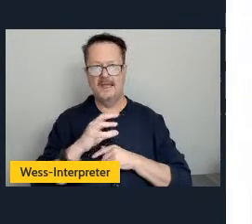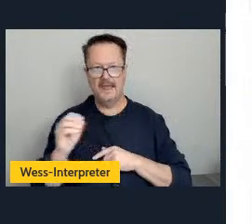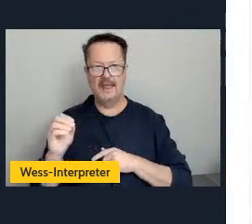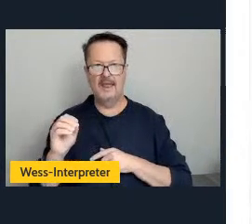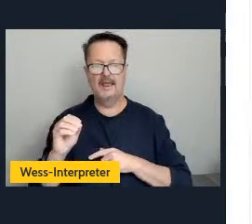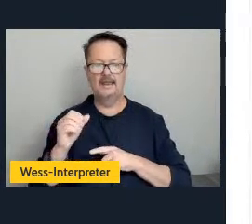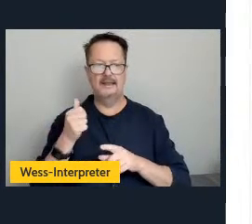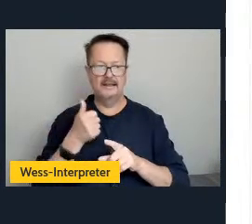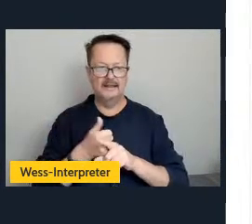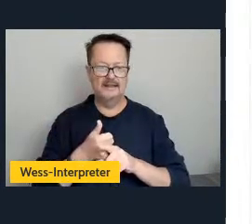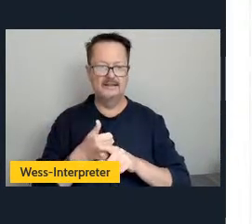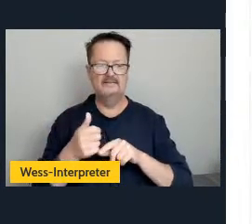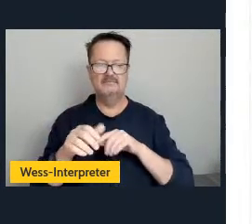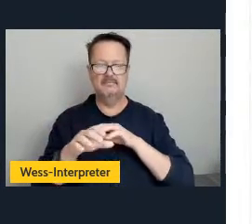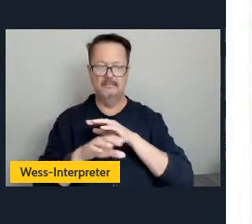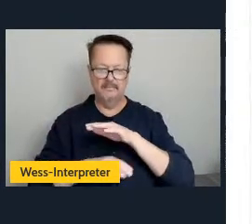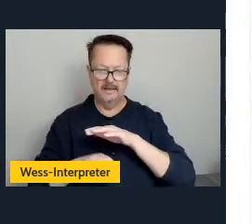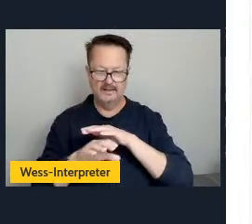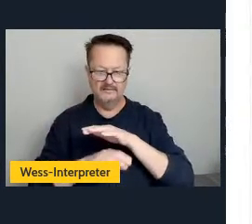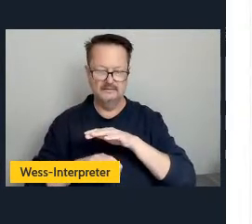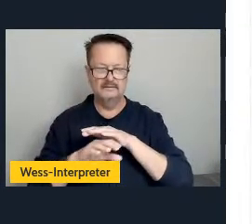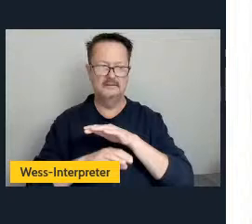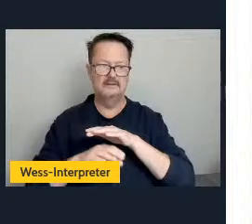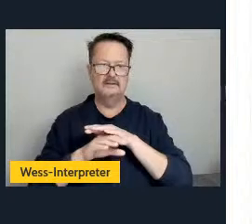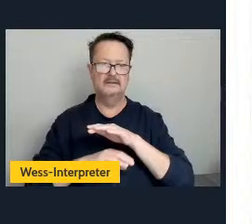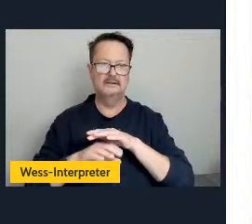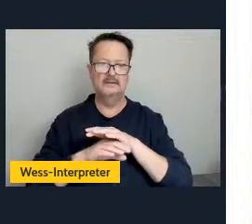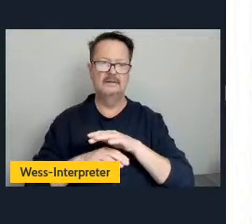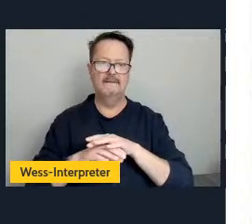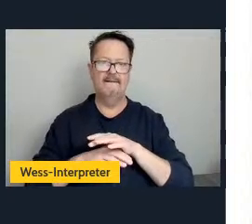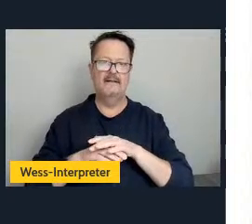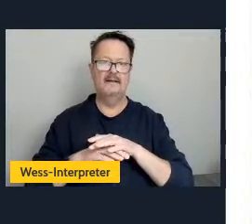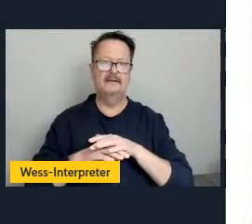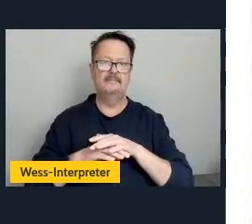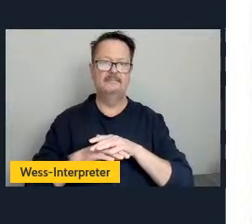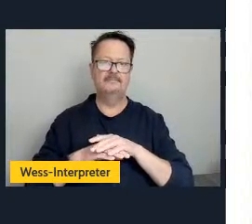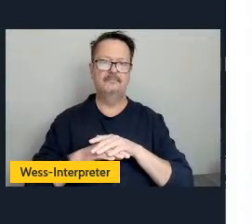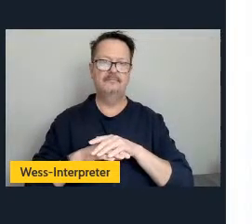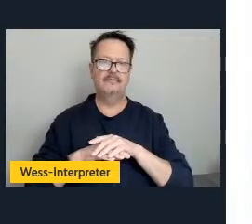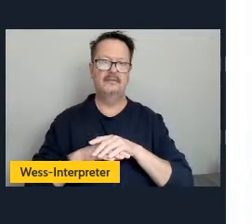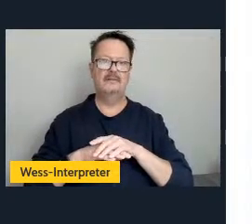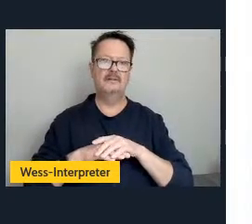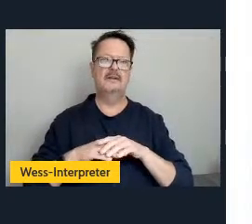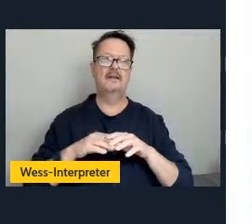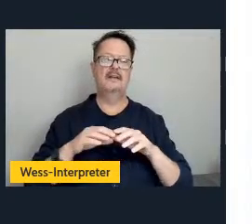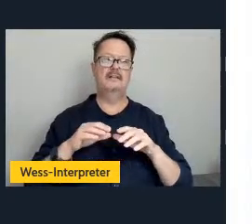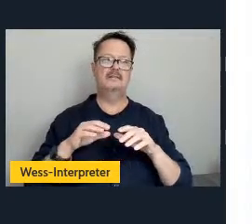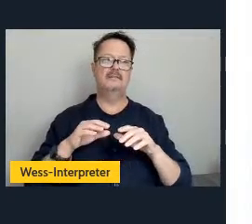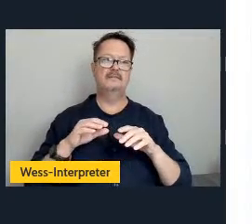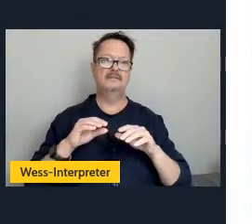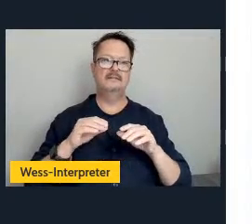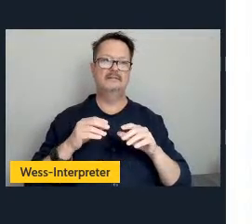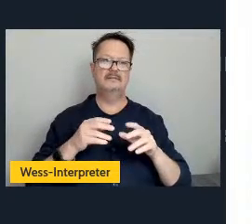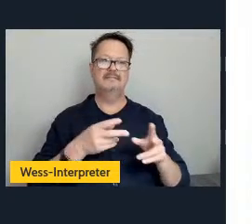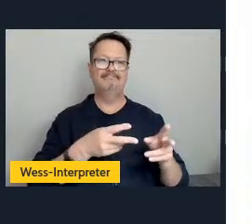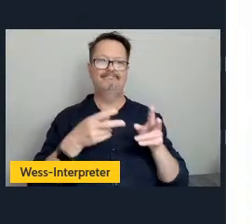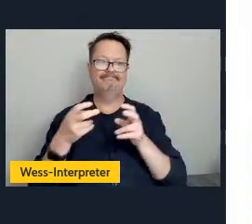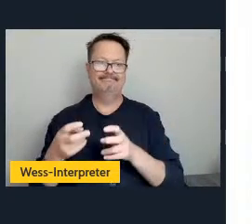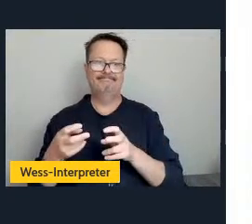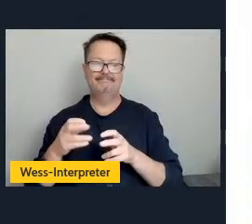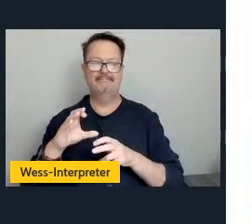it's basically instantiating a class that extends from the Terraform module stack,